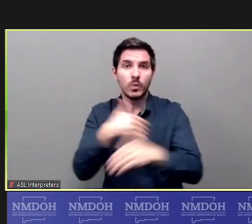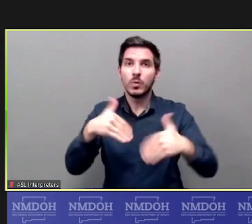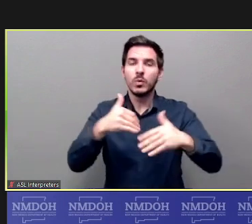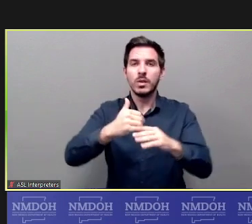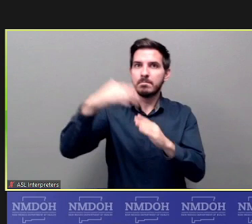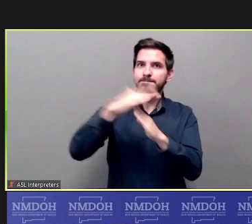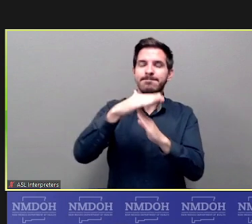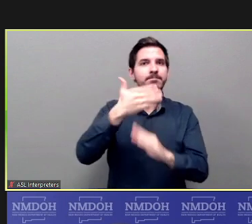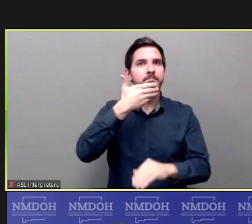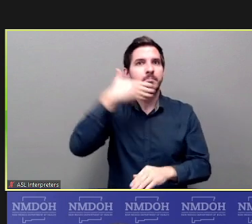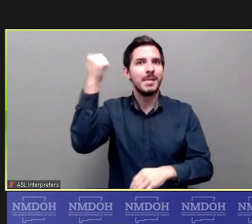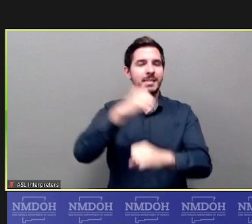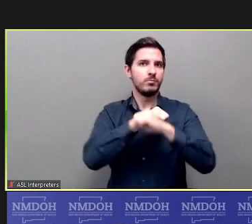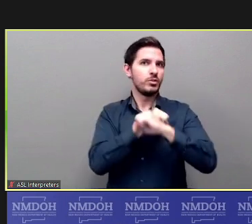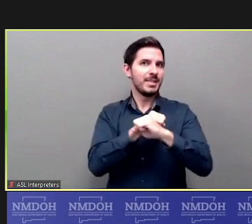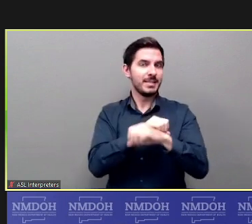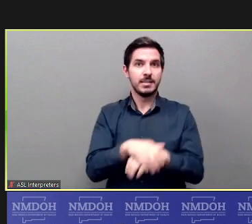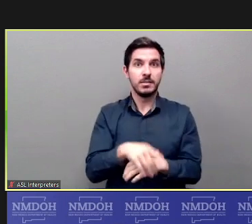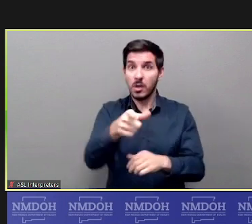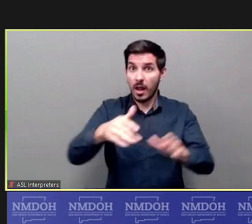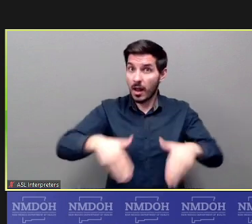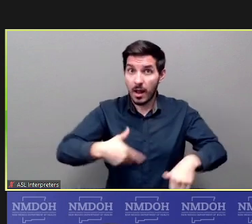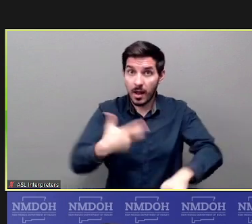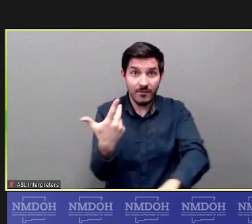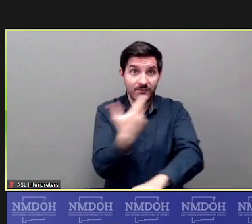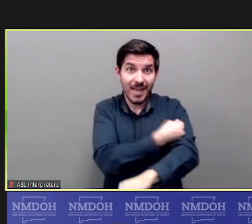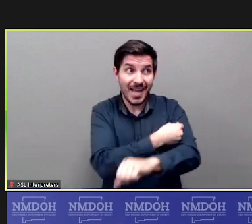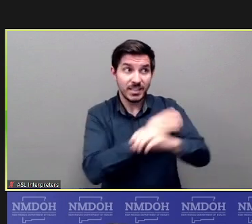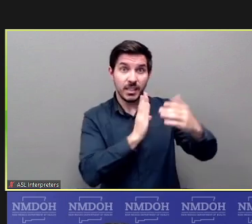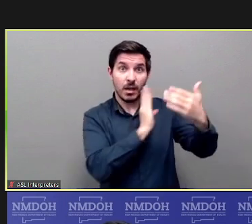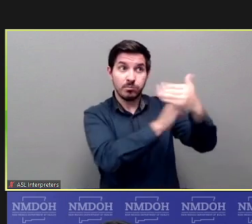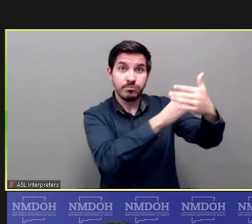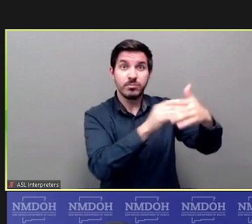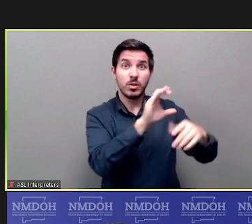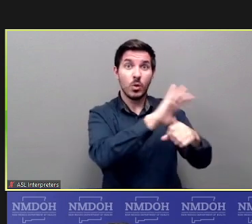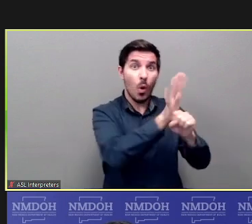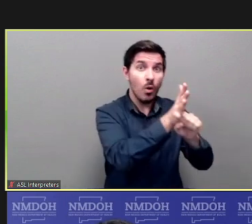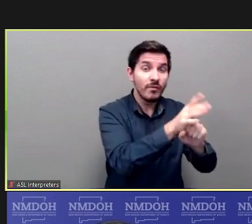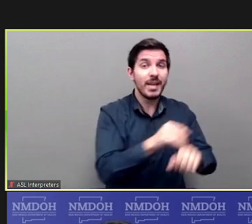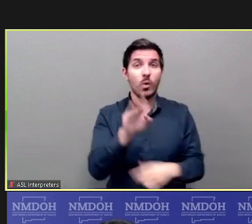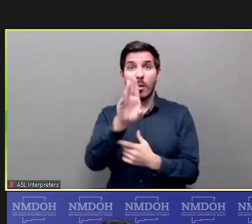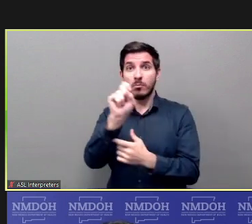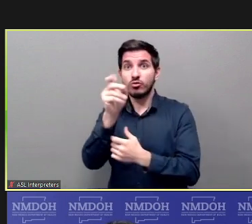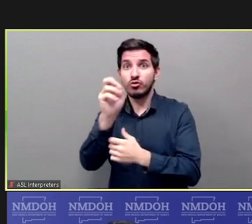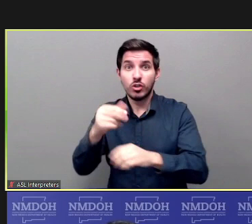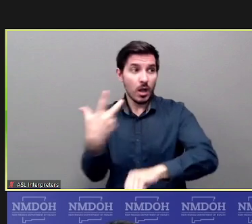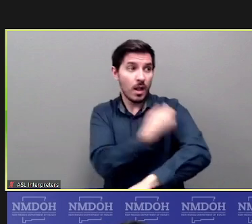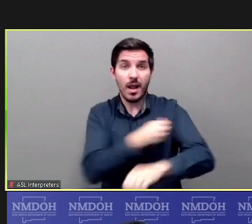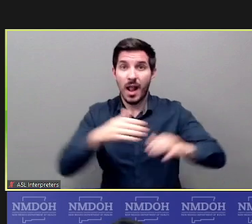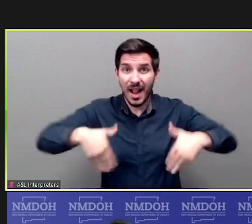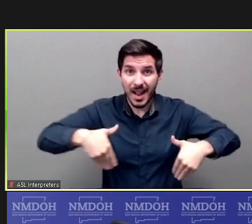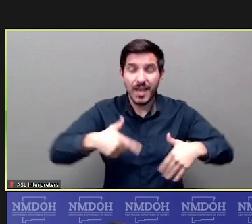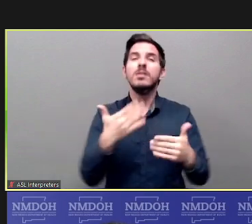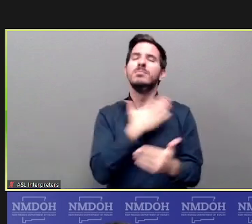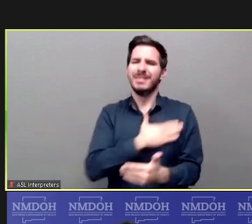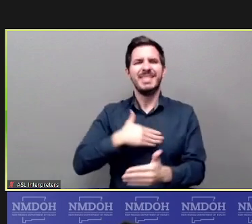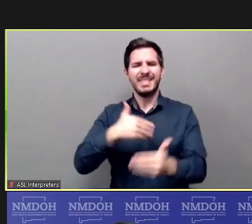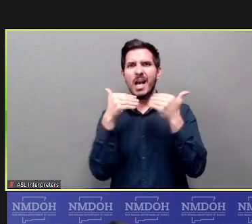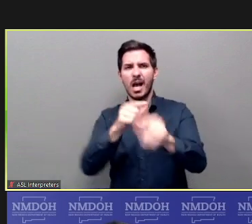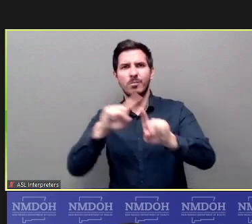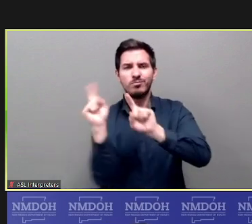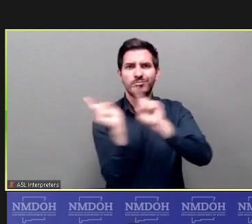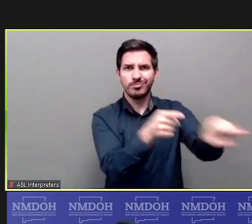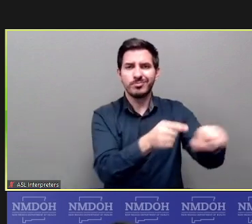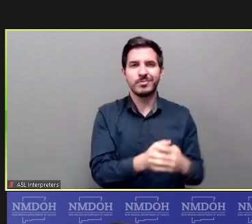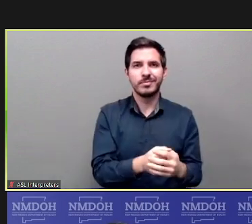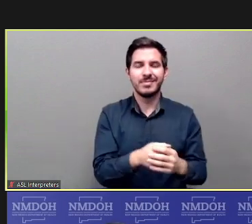So if you haven't been vaccinated for COVID or haven't gotten your booster yet, please go get your boosters. Same with flu.